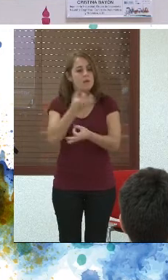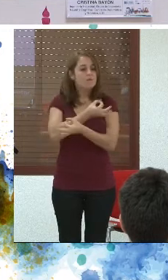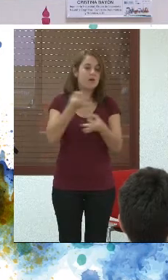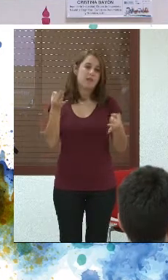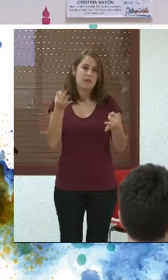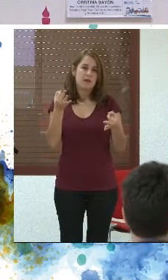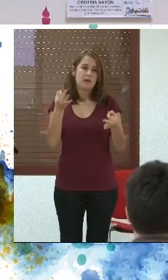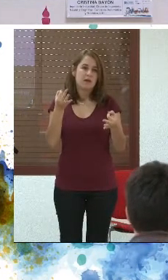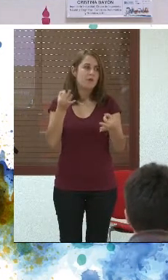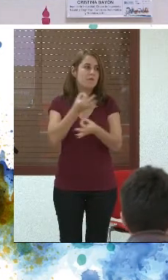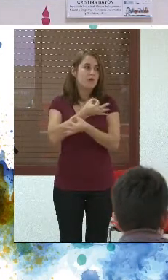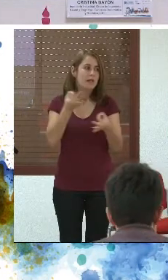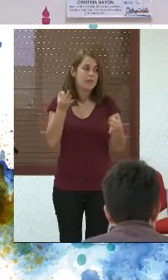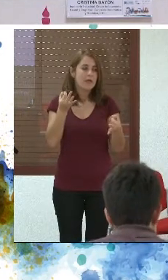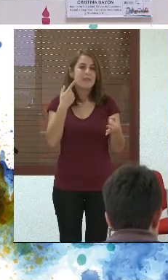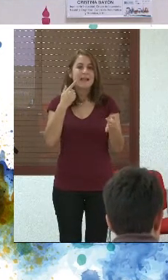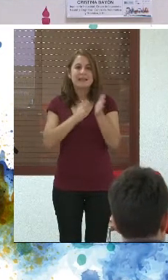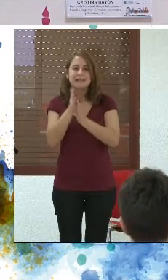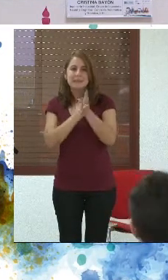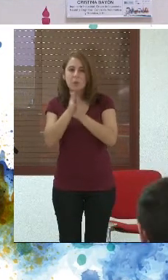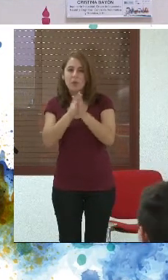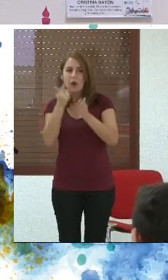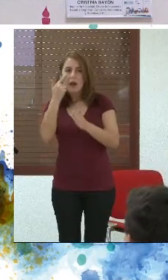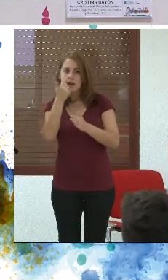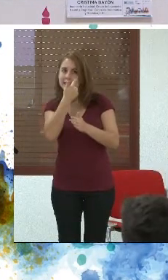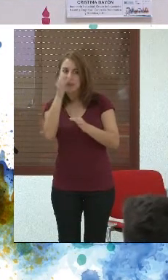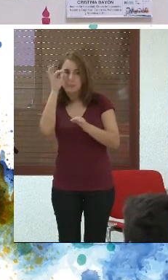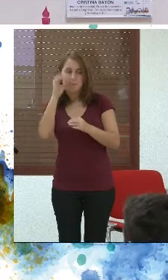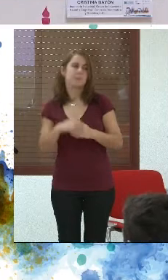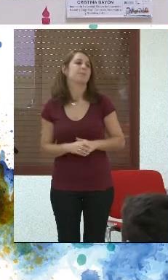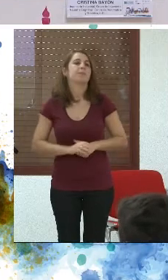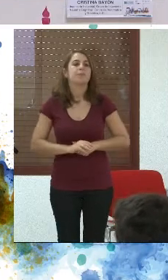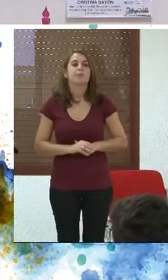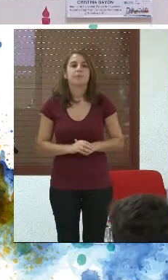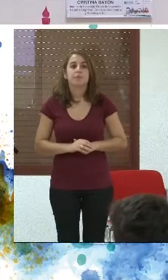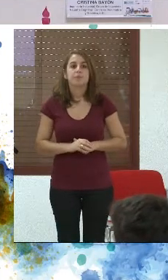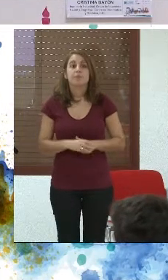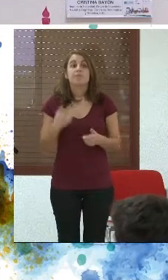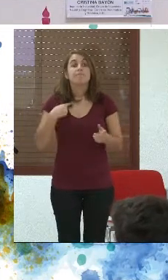the efficiency, efficacy of stimulating the